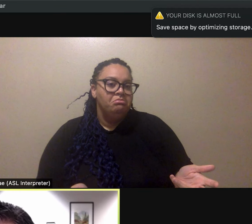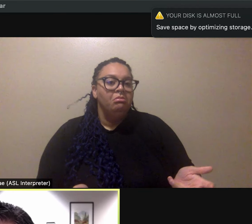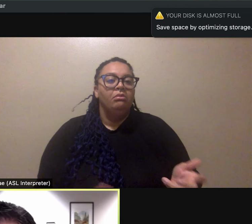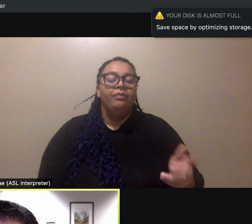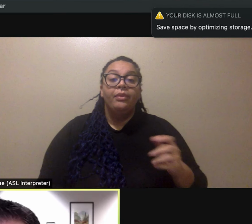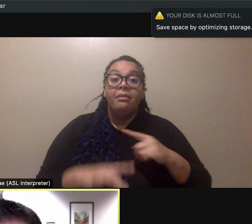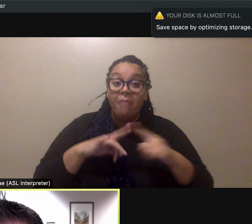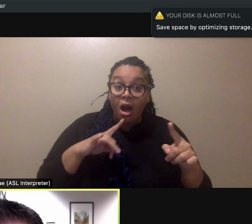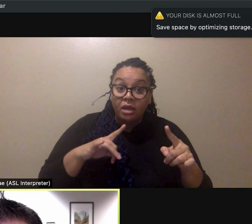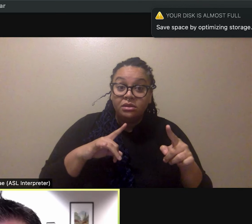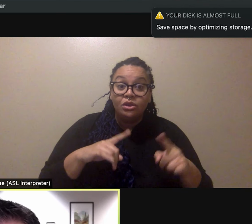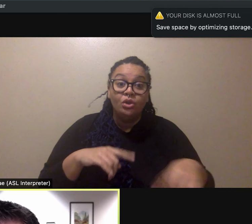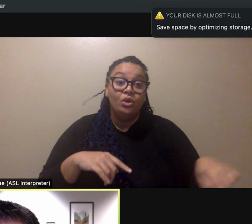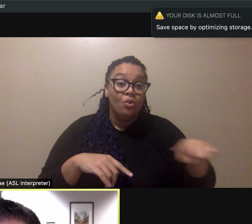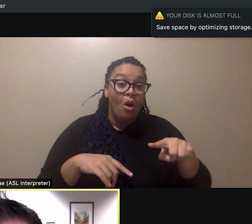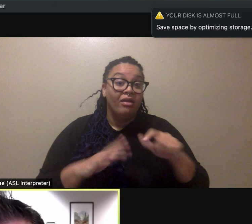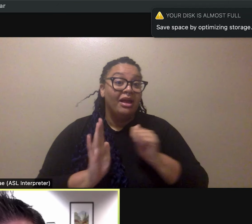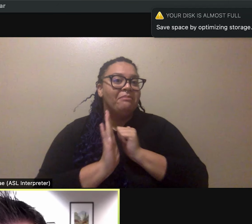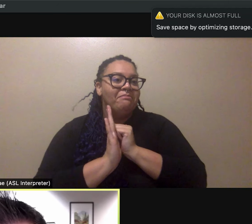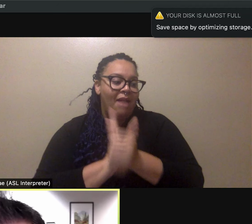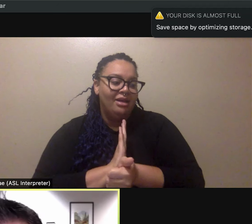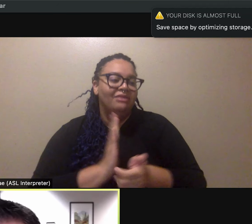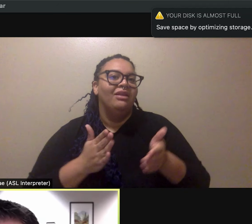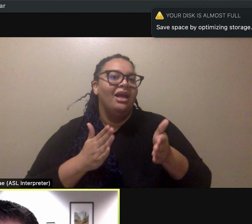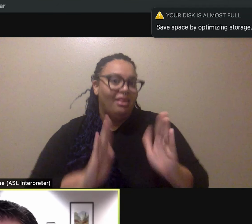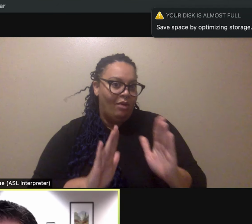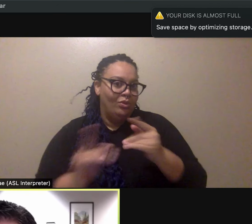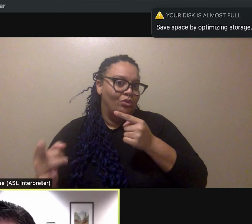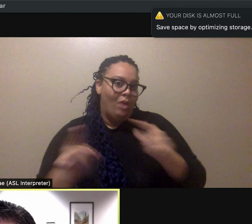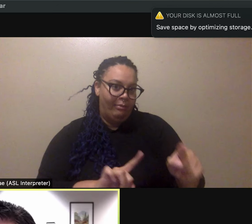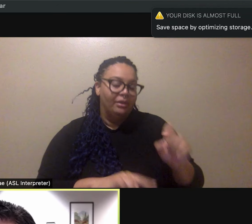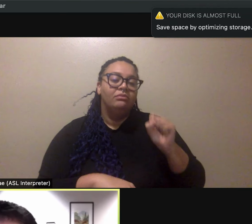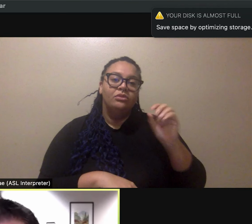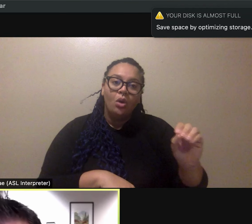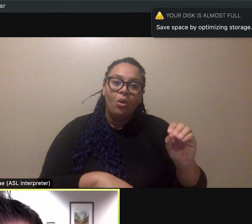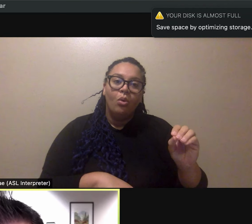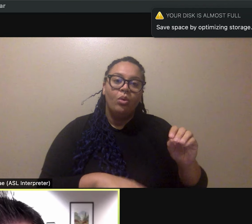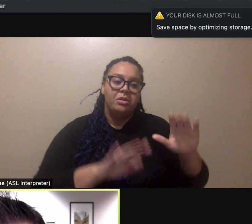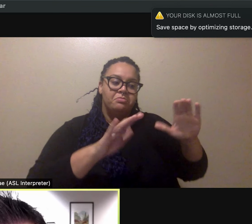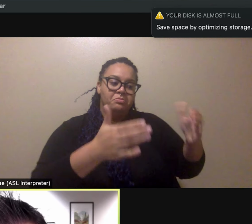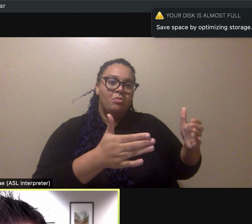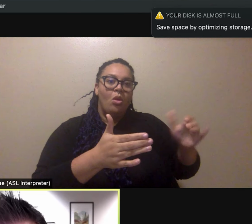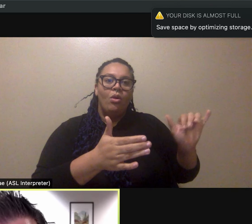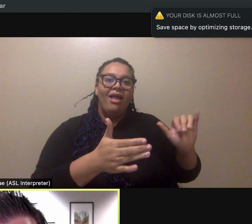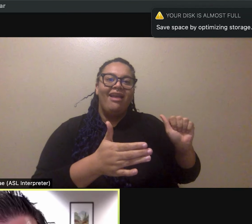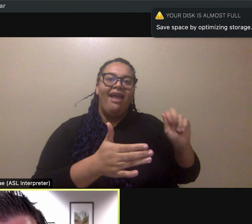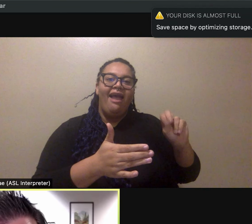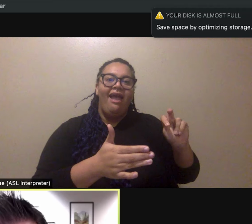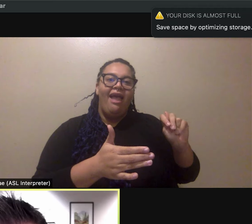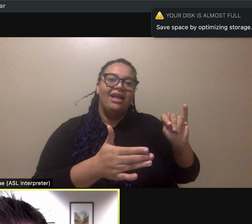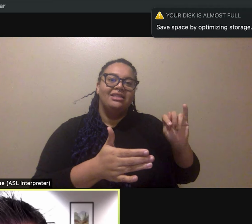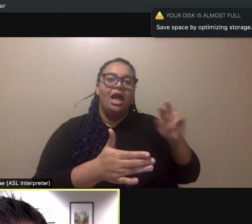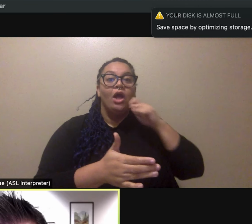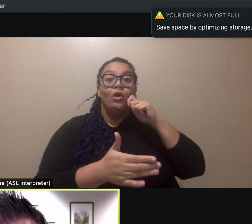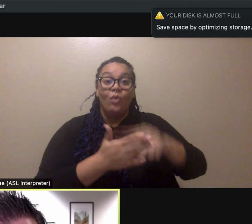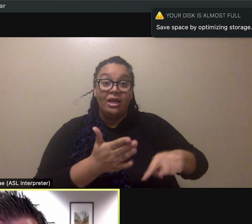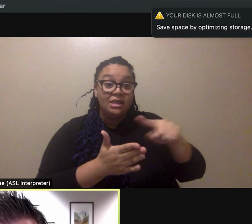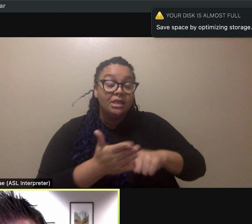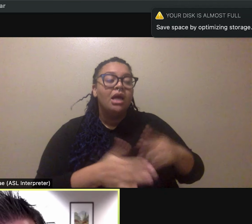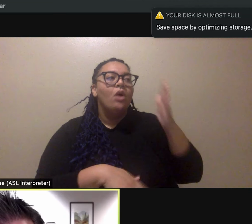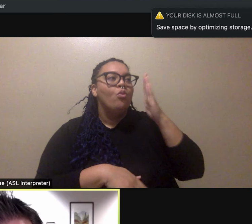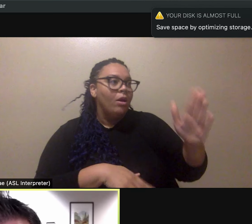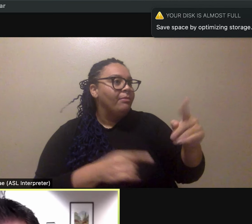But you are kind of passively letting it happen. And so the abolitionists were like the anti-racists of their time. They're like, I'm going to be completely against this. I'm